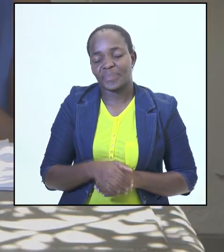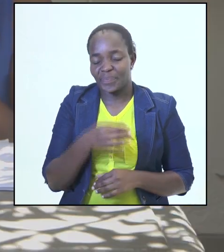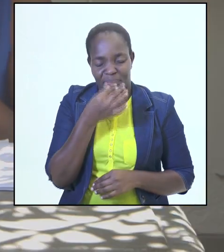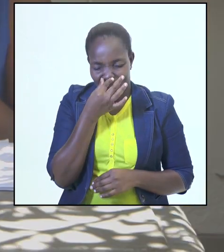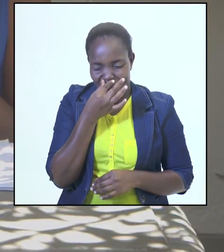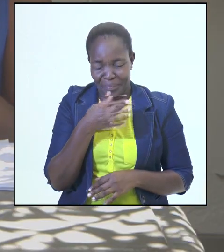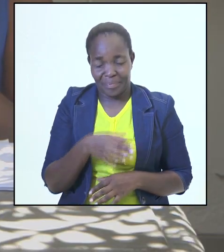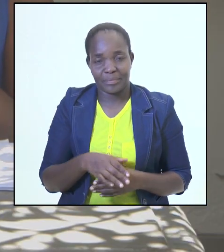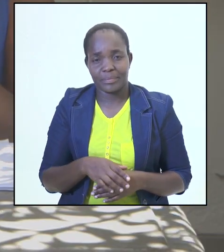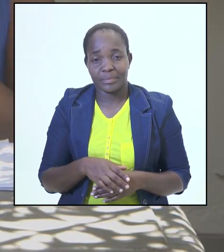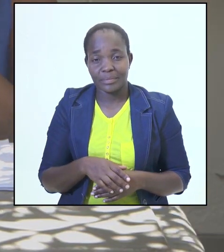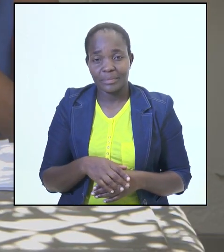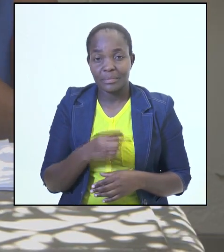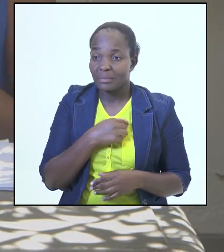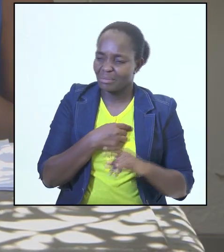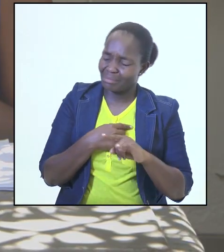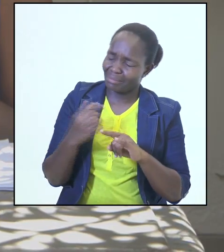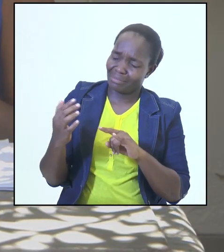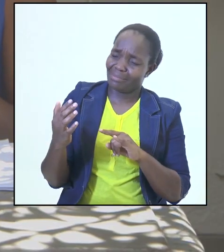Let me see.